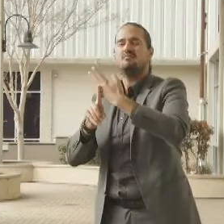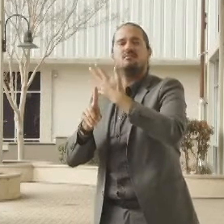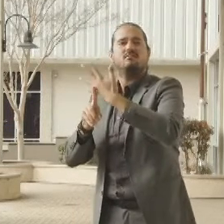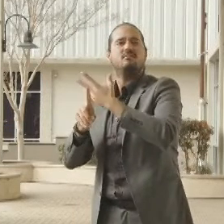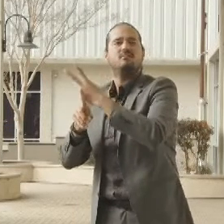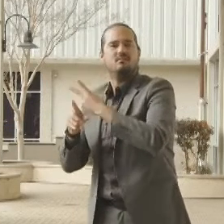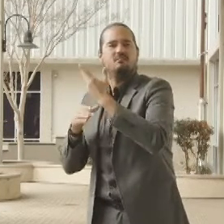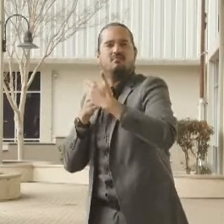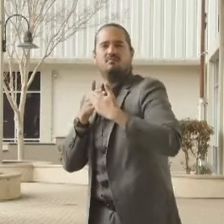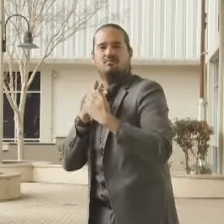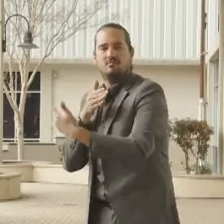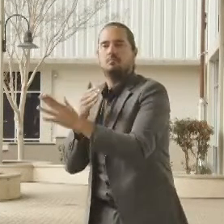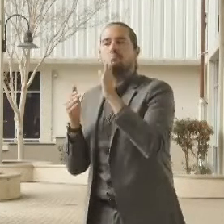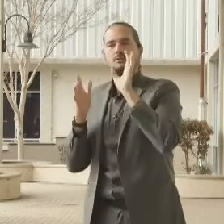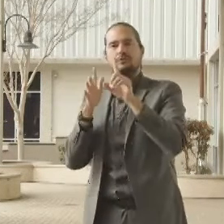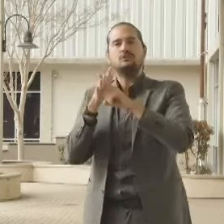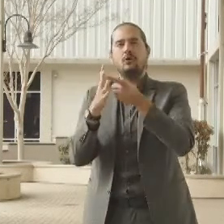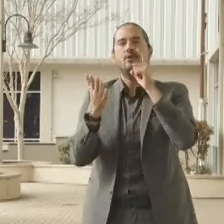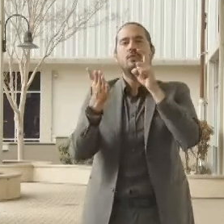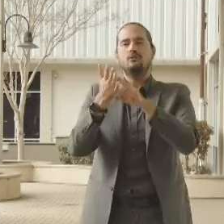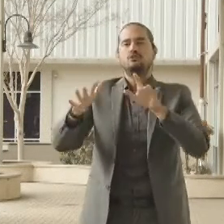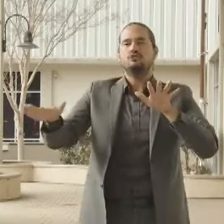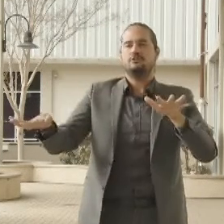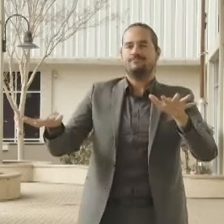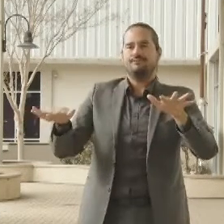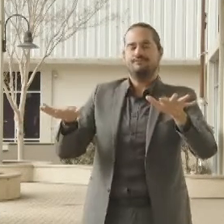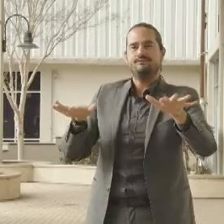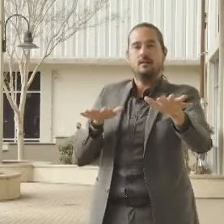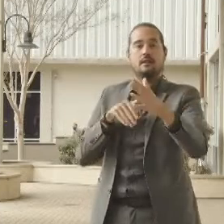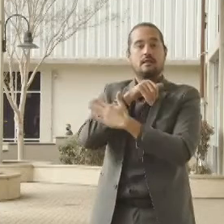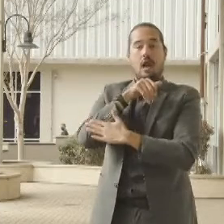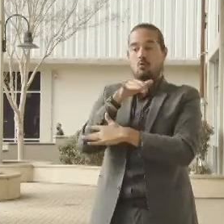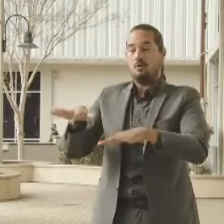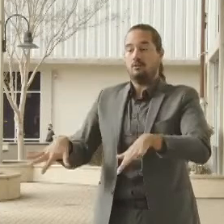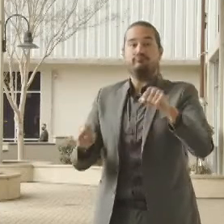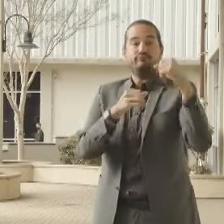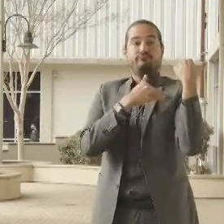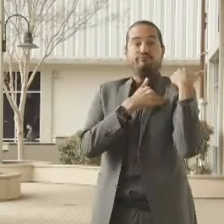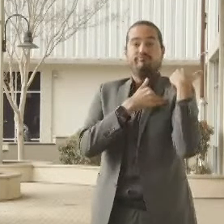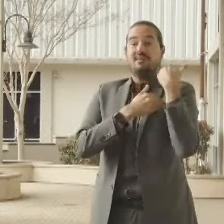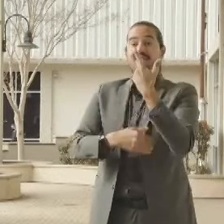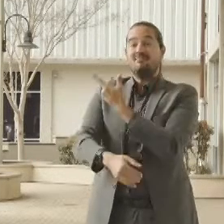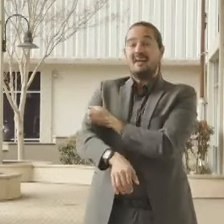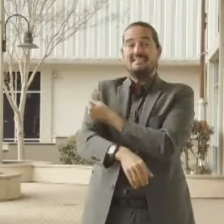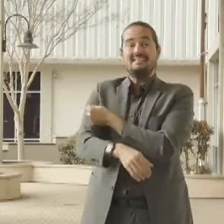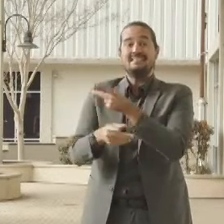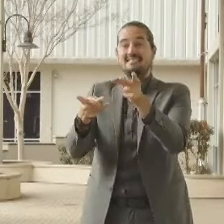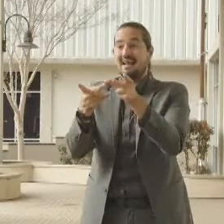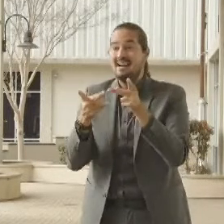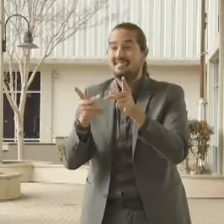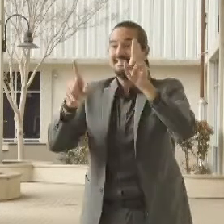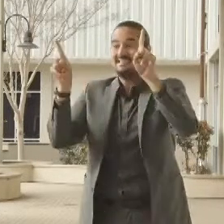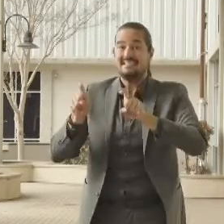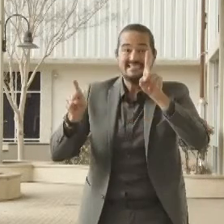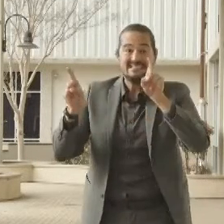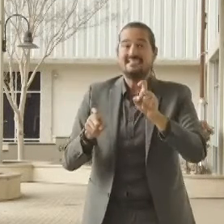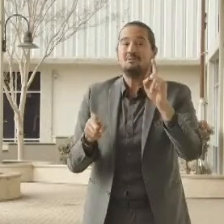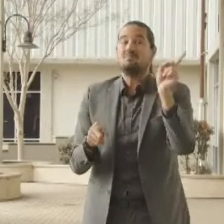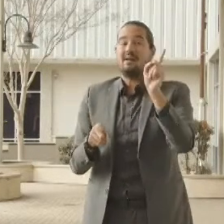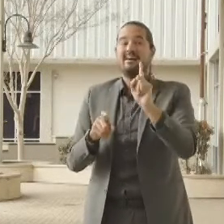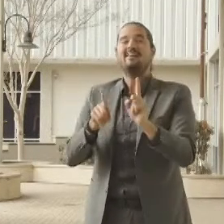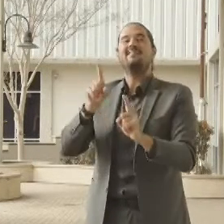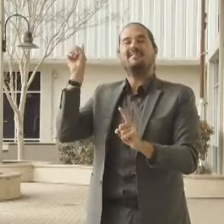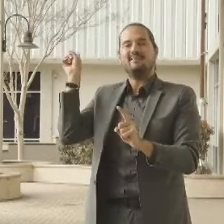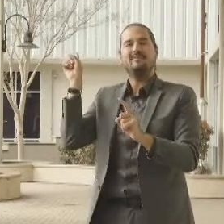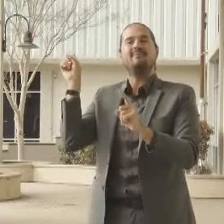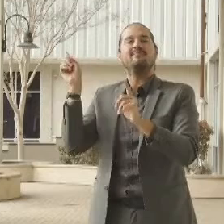the baseline amount of vaccinations and testing will be primarily in people's medical homes, and that the